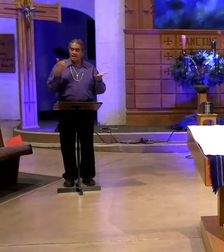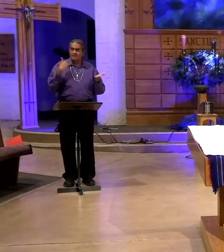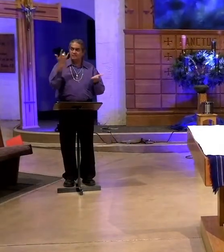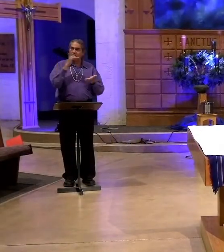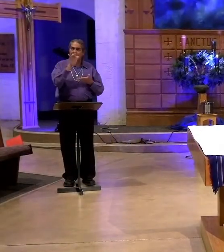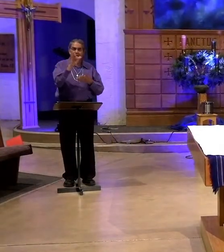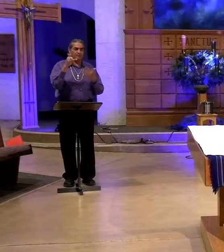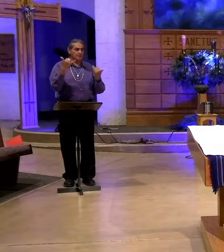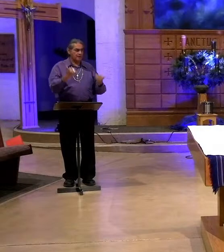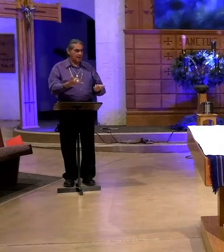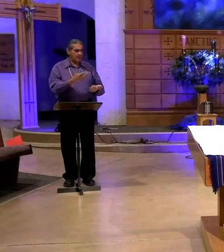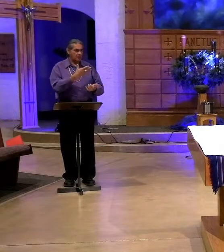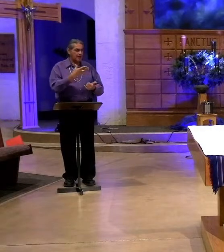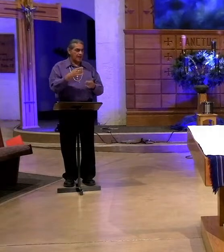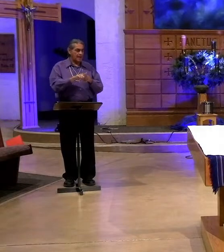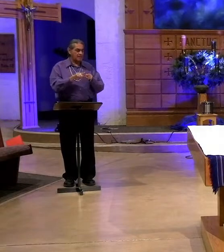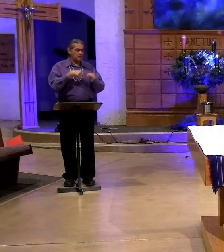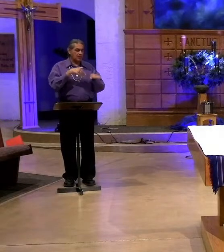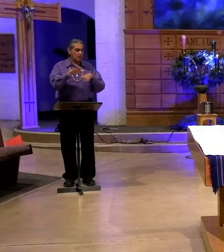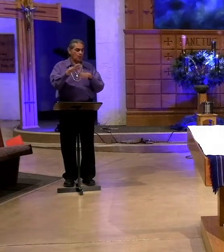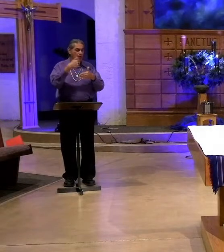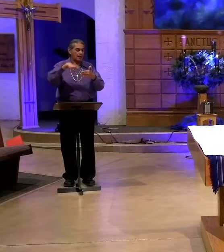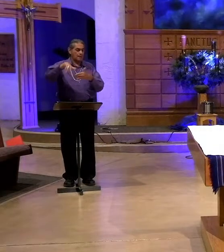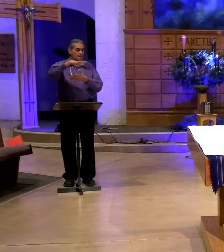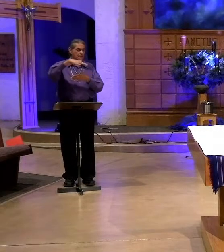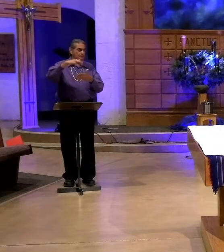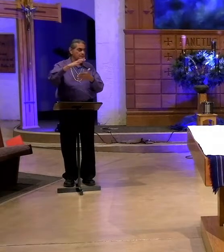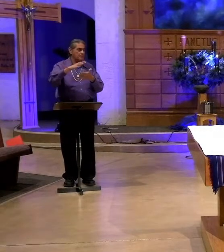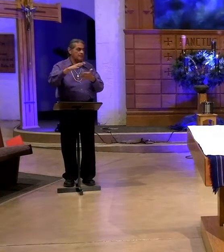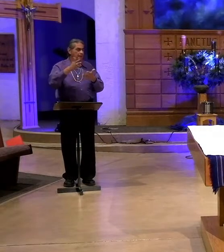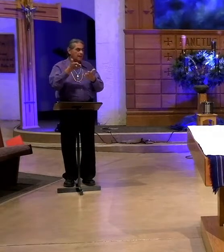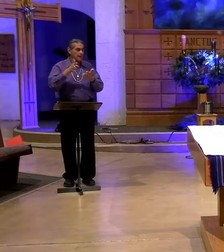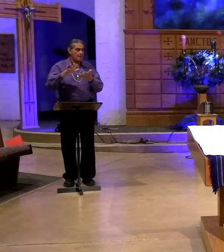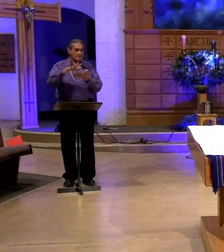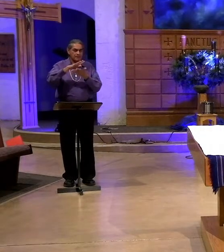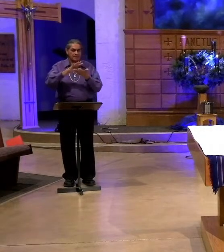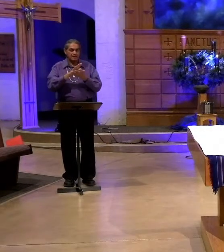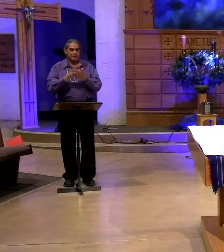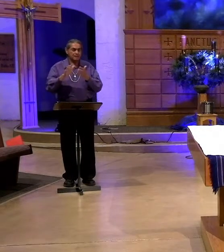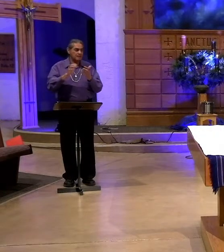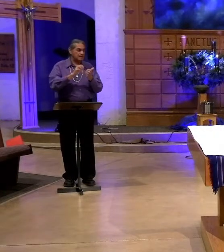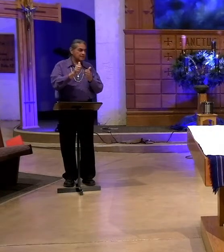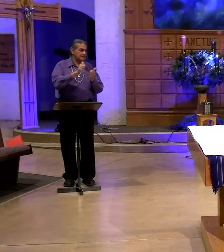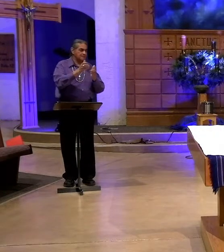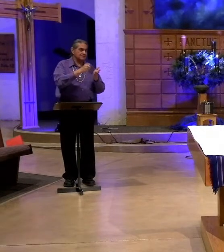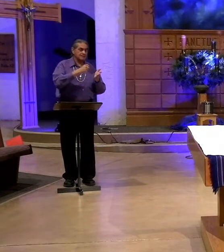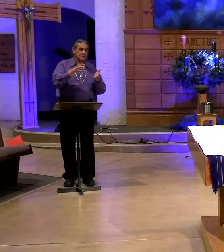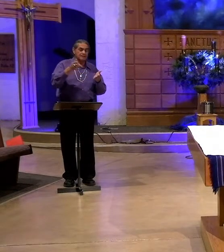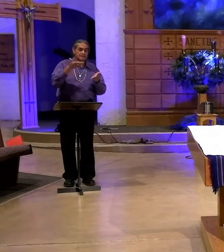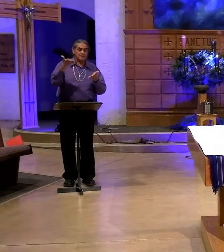now as we walk among the amid the passing things you teach us.